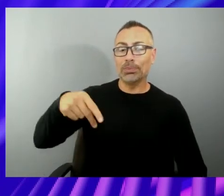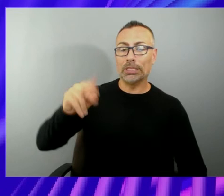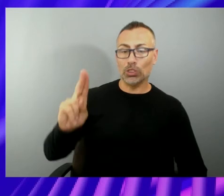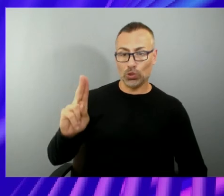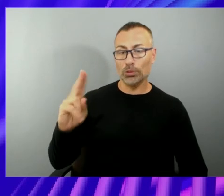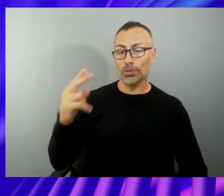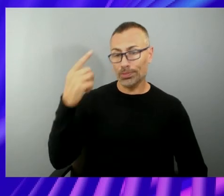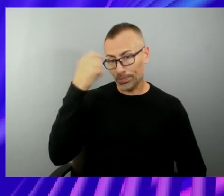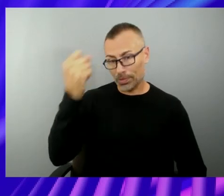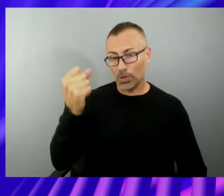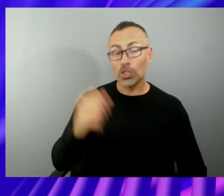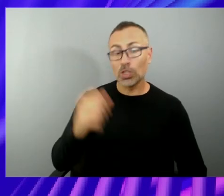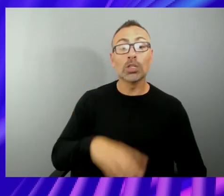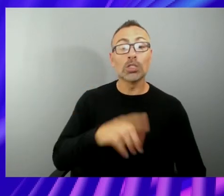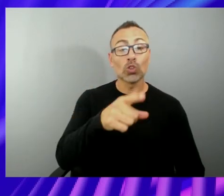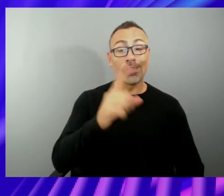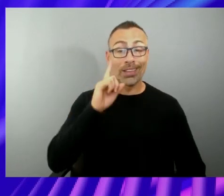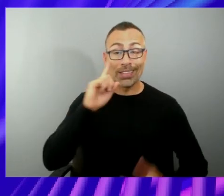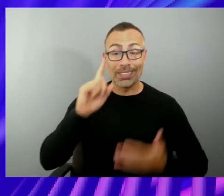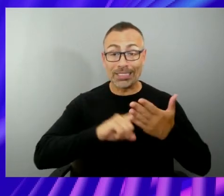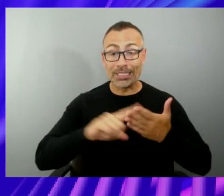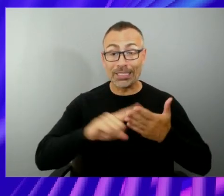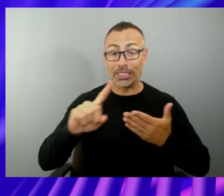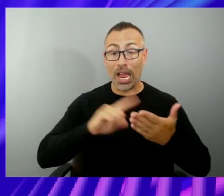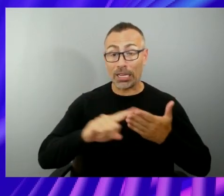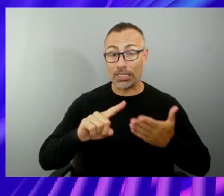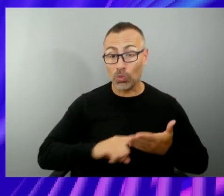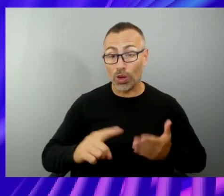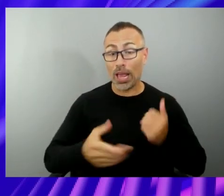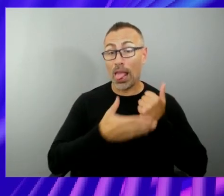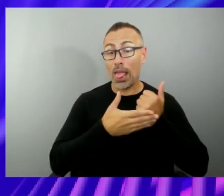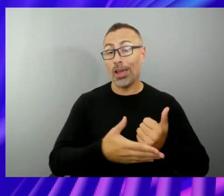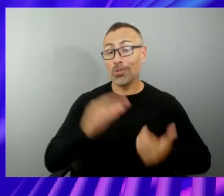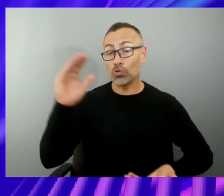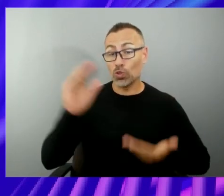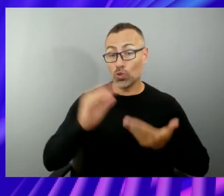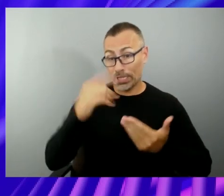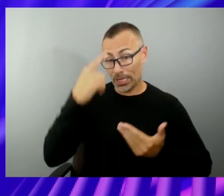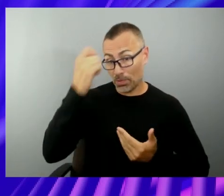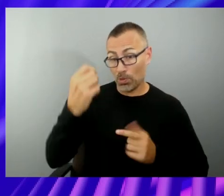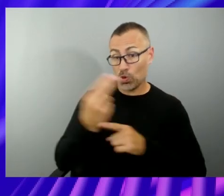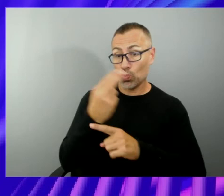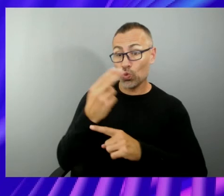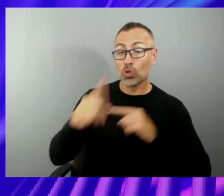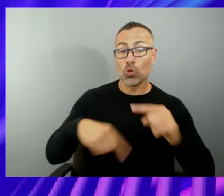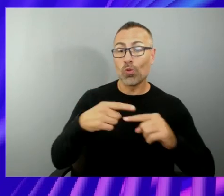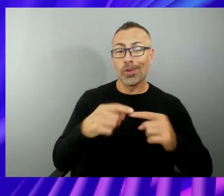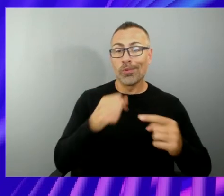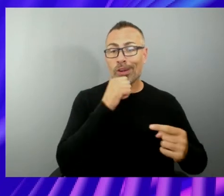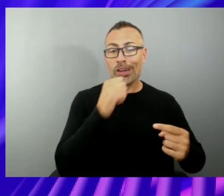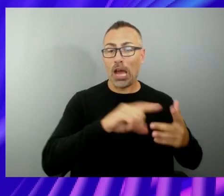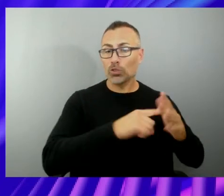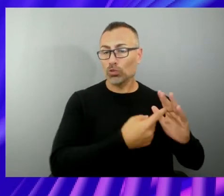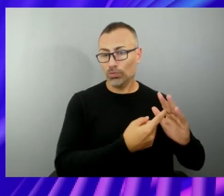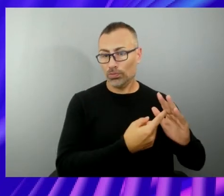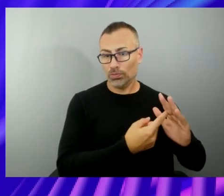checkpointing helps you in basically releasing the memory when the activations are not in use. And then to go